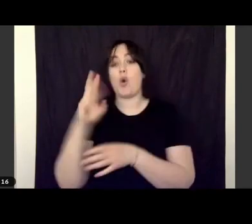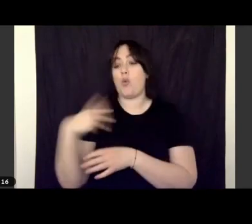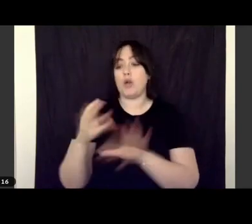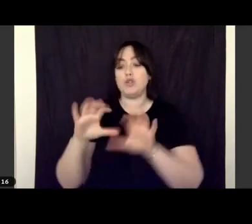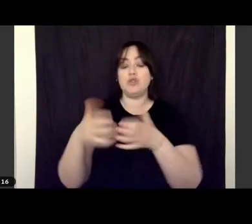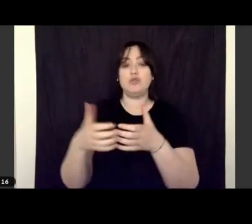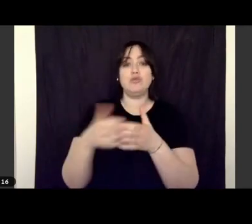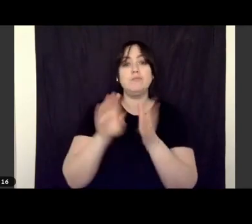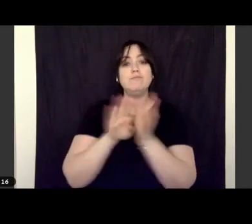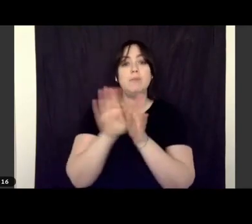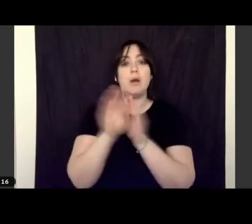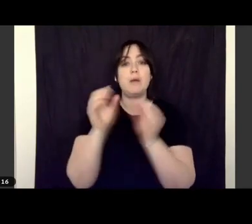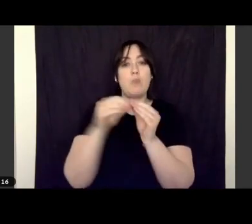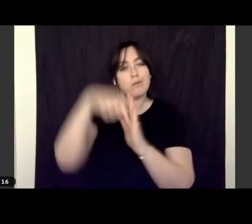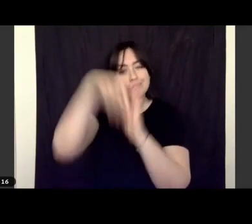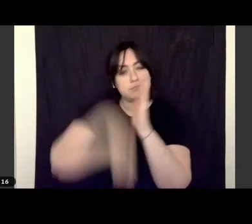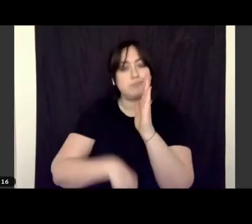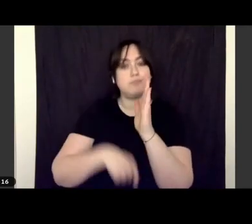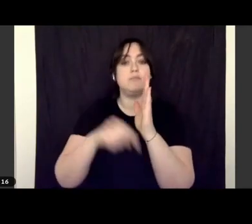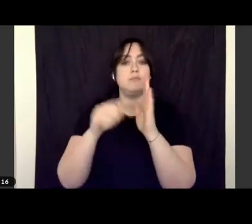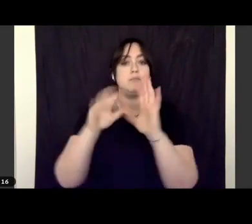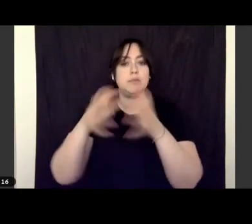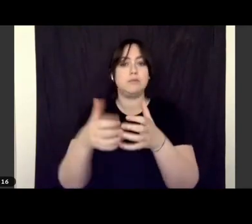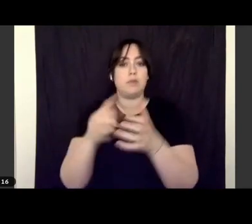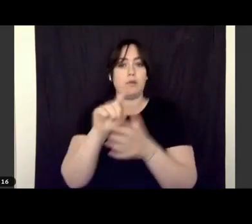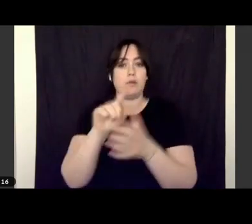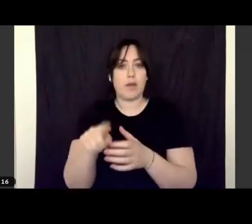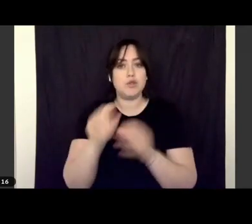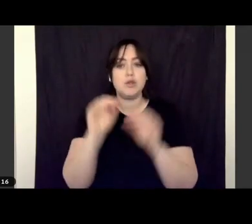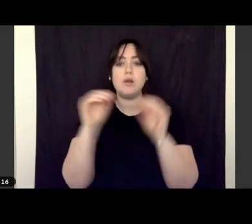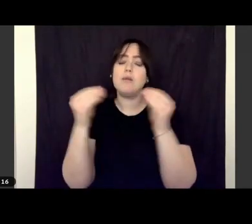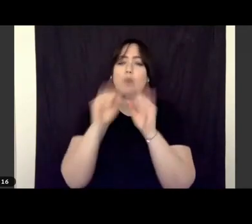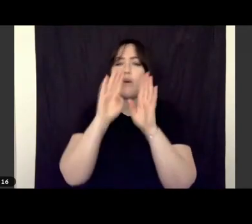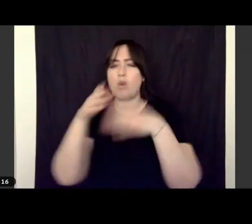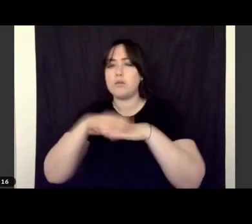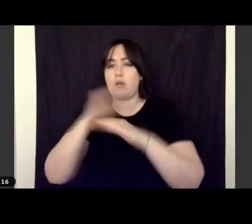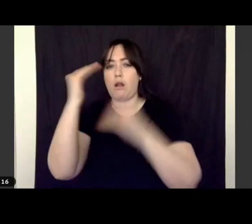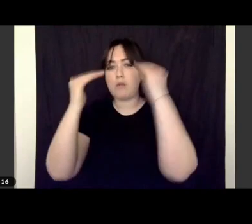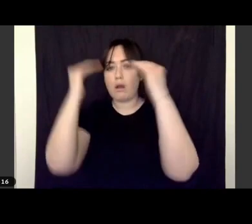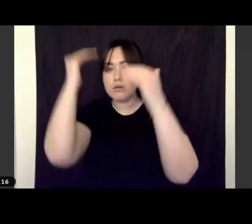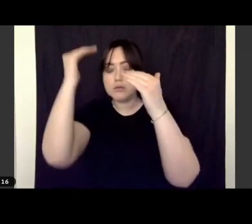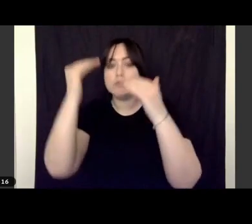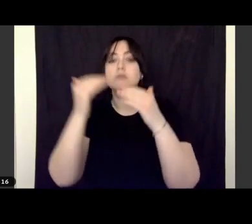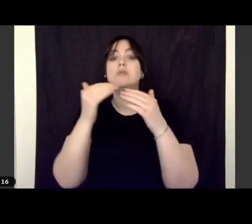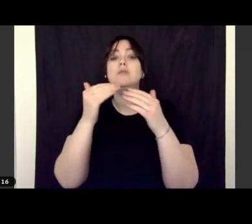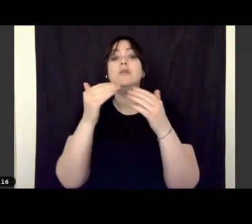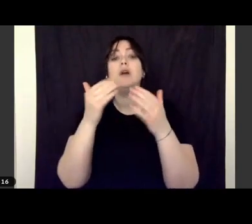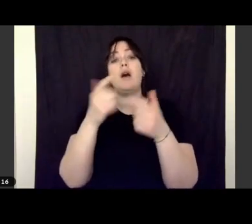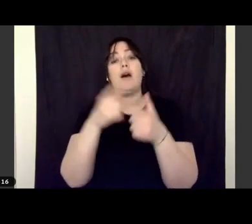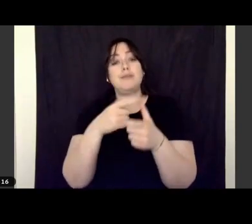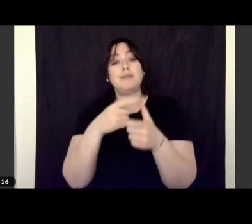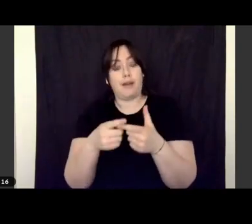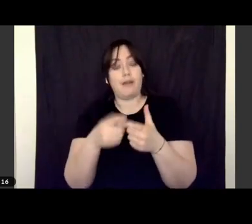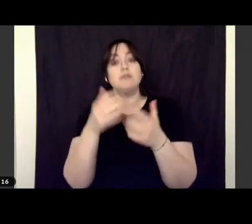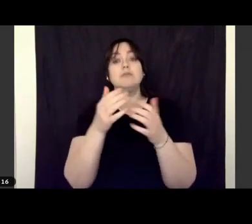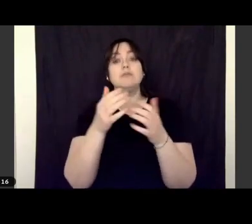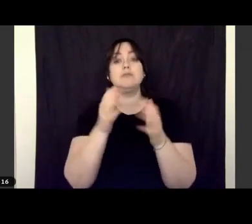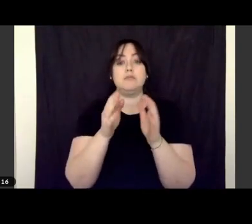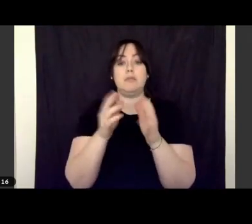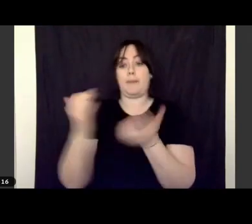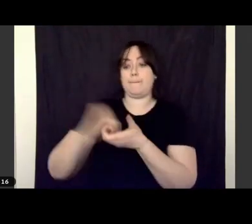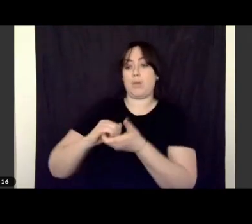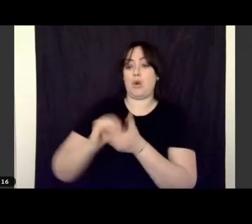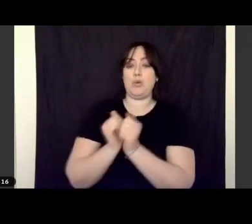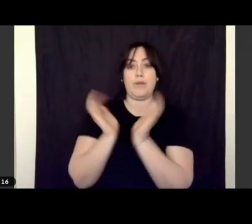into some of these issues in more detail, with more of a focus on adults. And then we developed, in partnership with UNICEF,